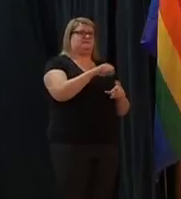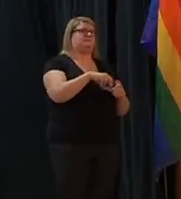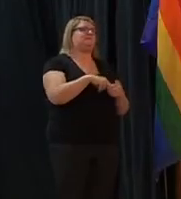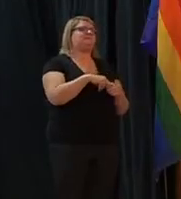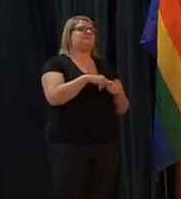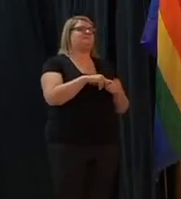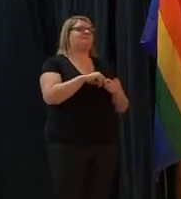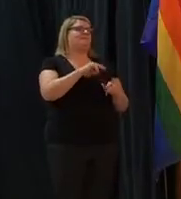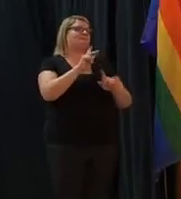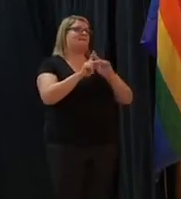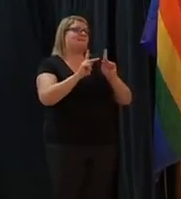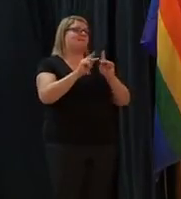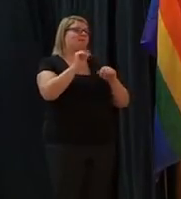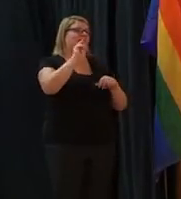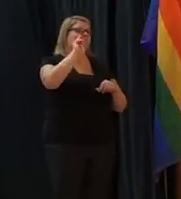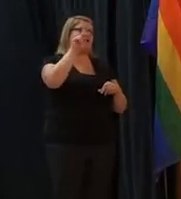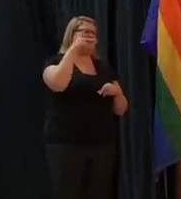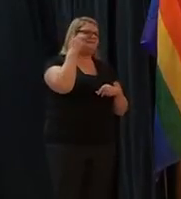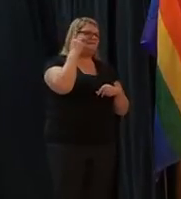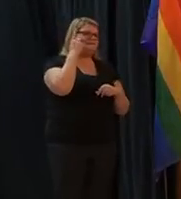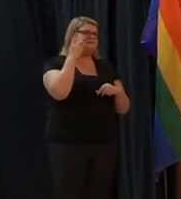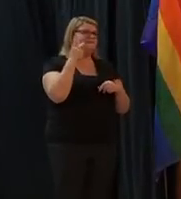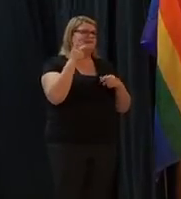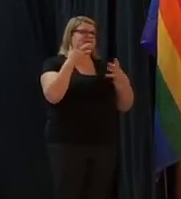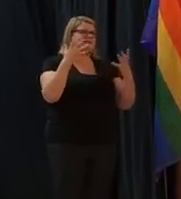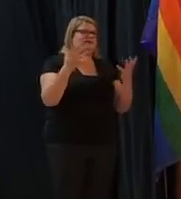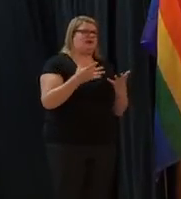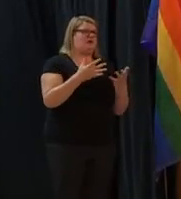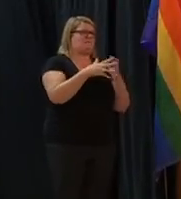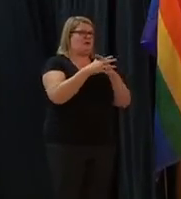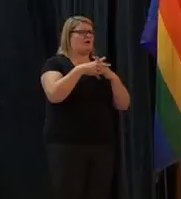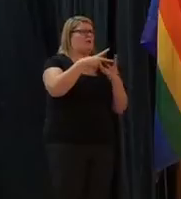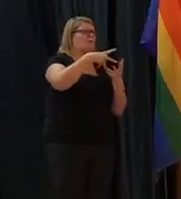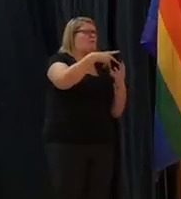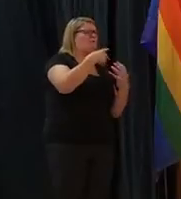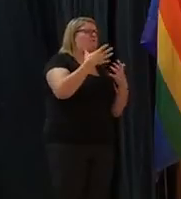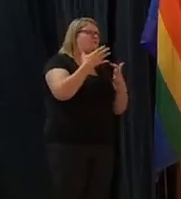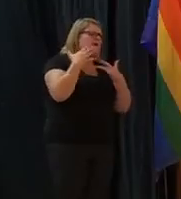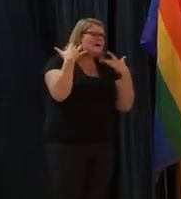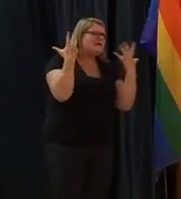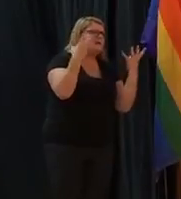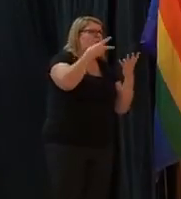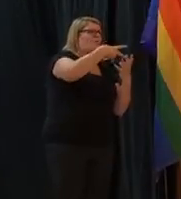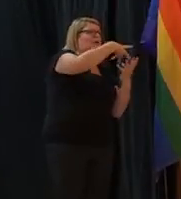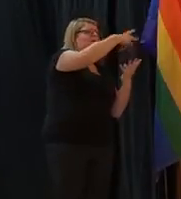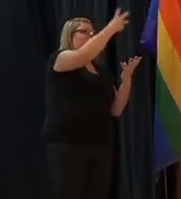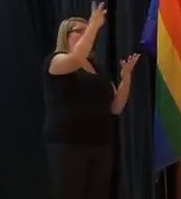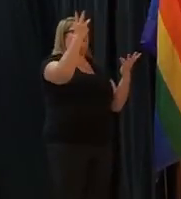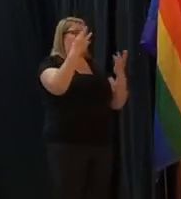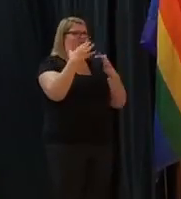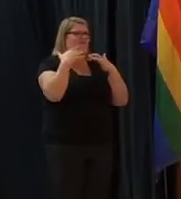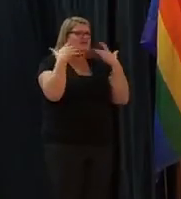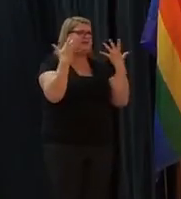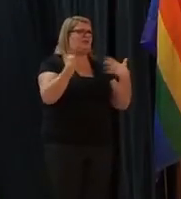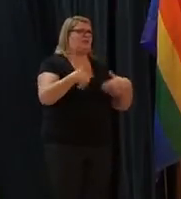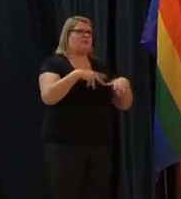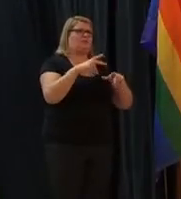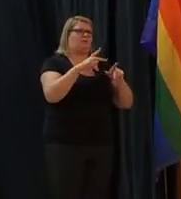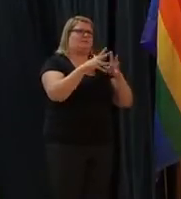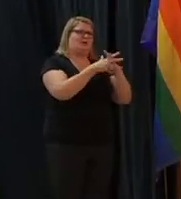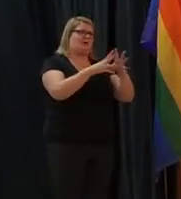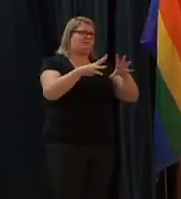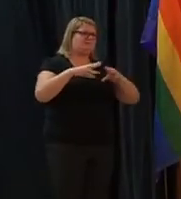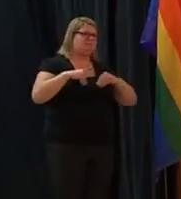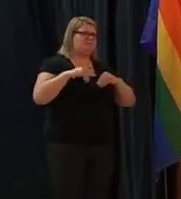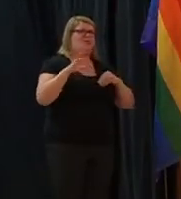People and policies. I've never seen a more rainbow-friendly country ever in my life. So your country